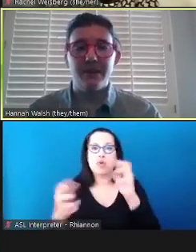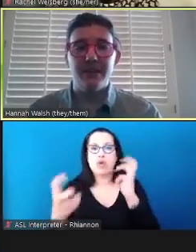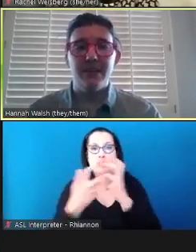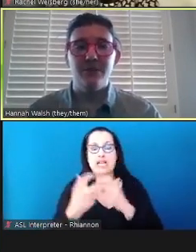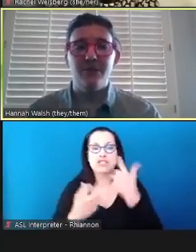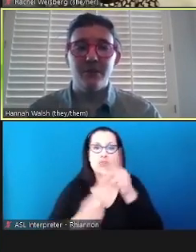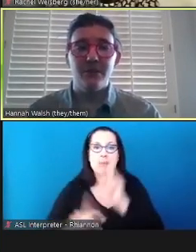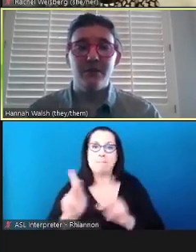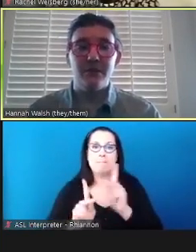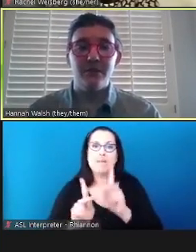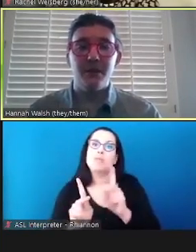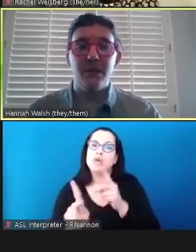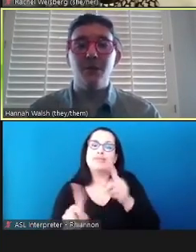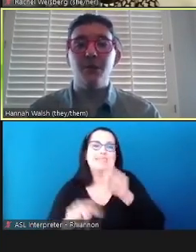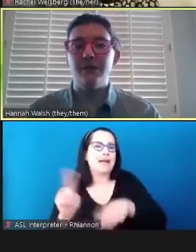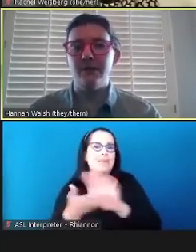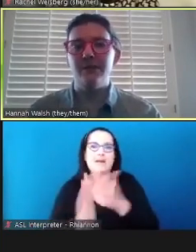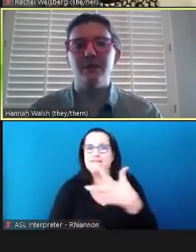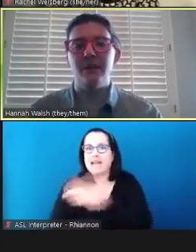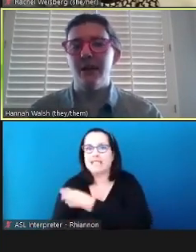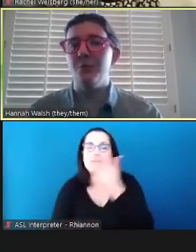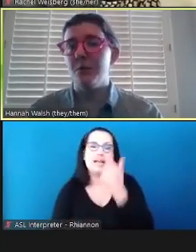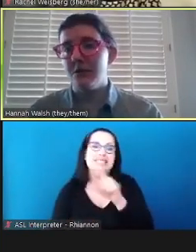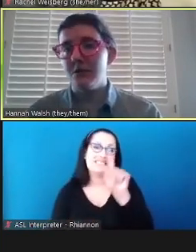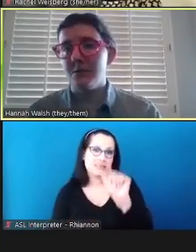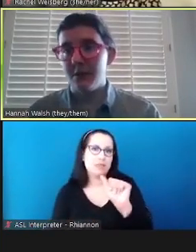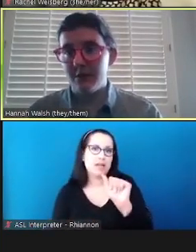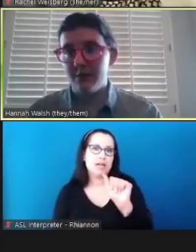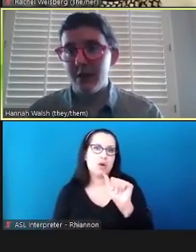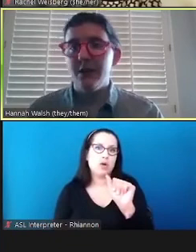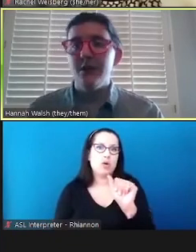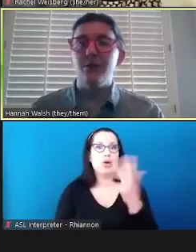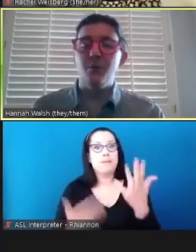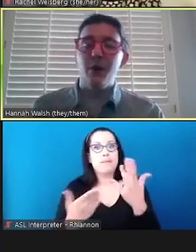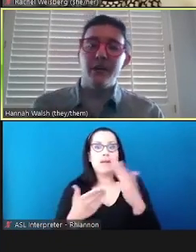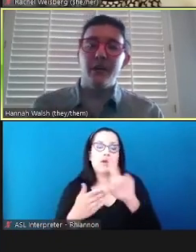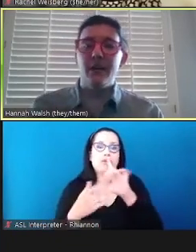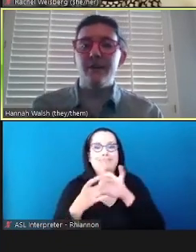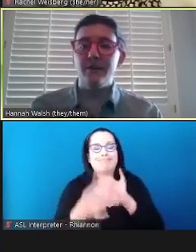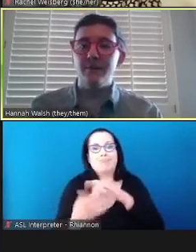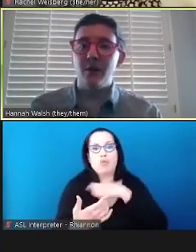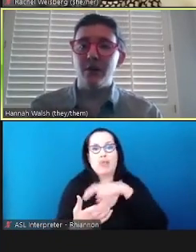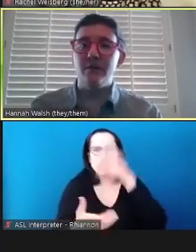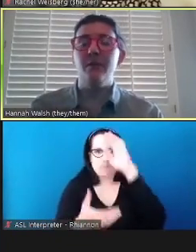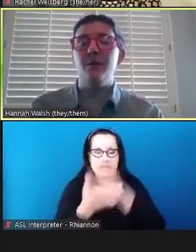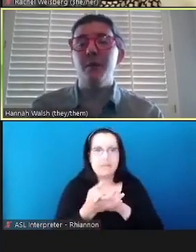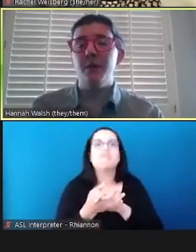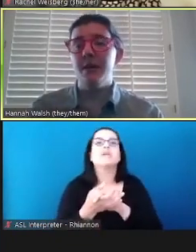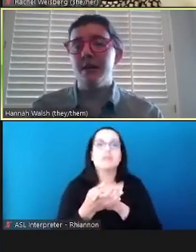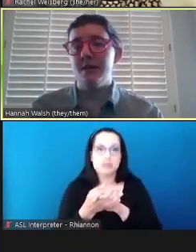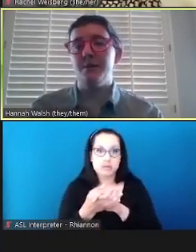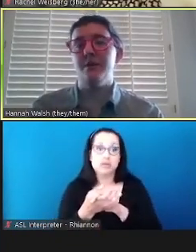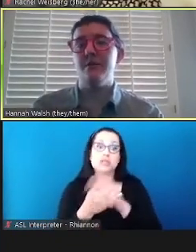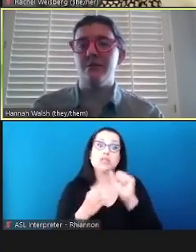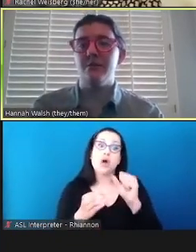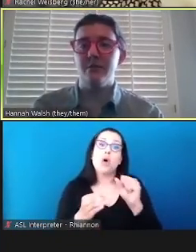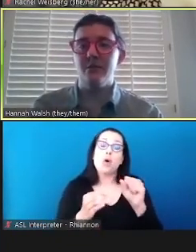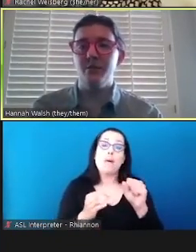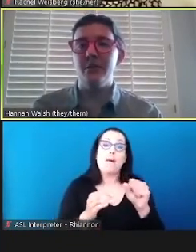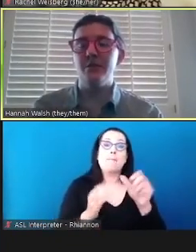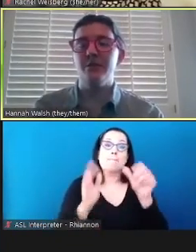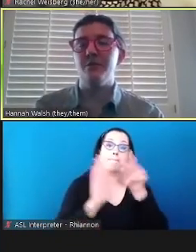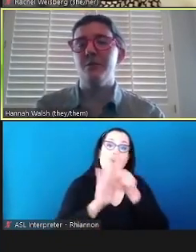be vaccinated due to disability or a sincerely held religious belief. So while they can have this policy, there may be exceptions in